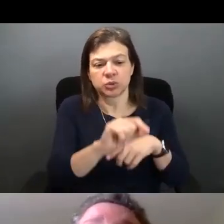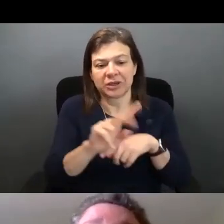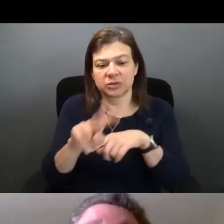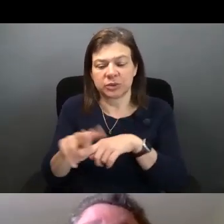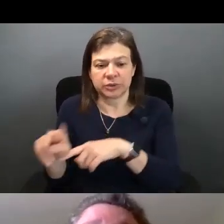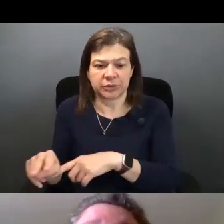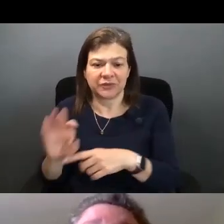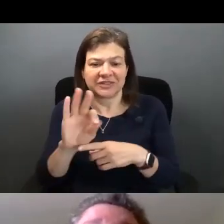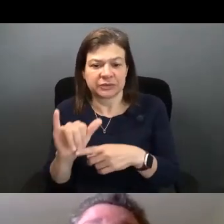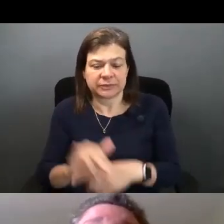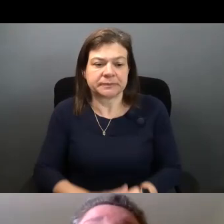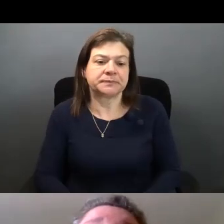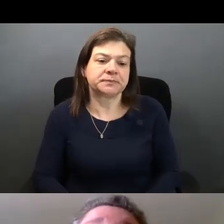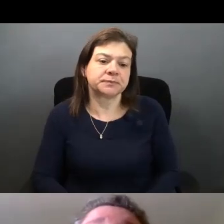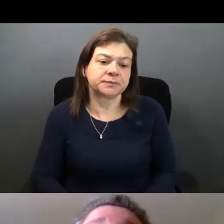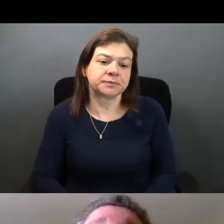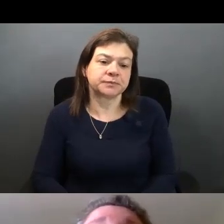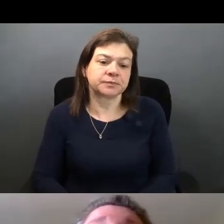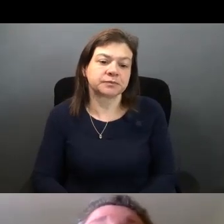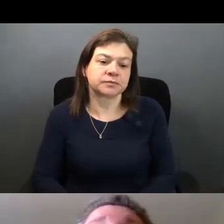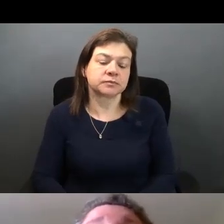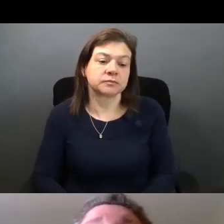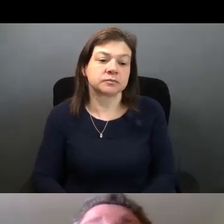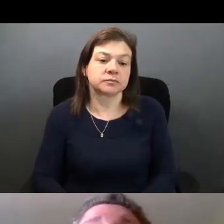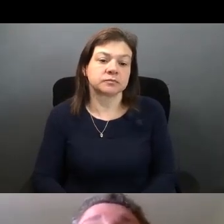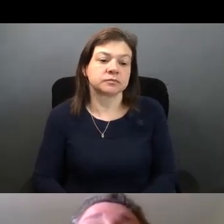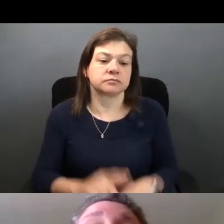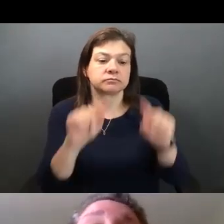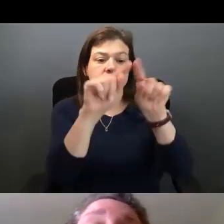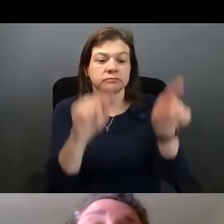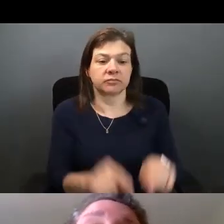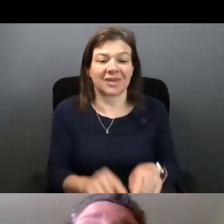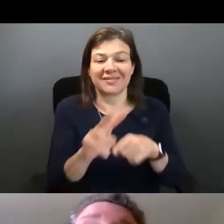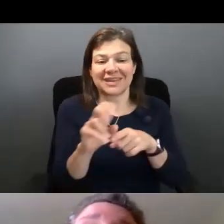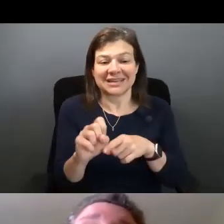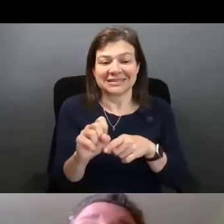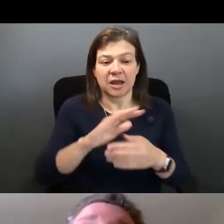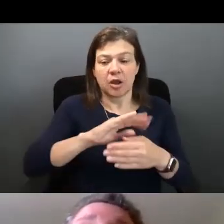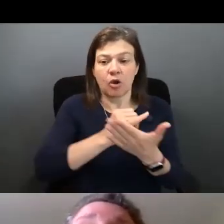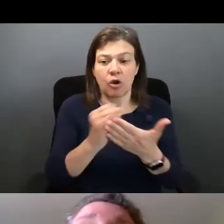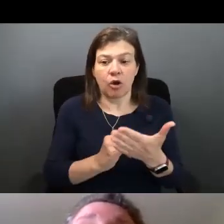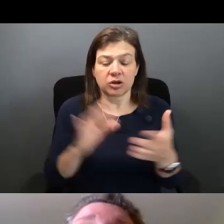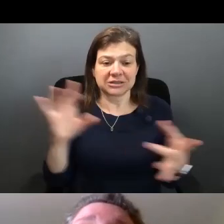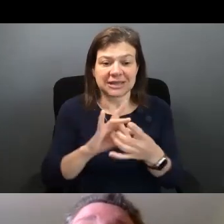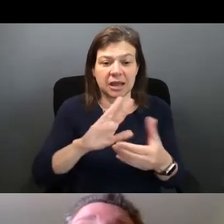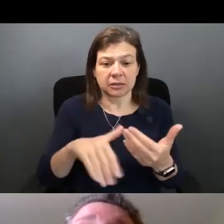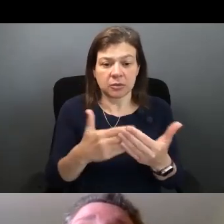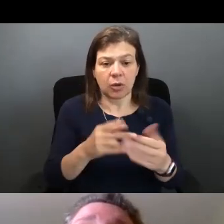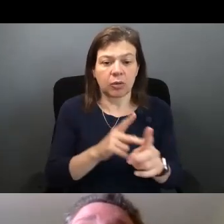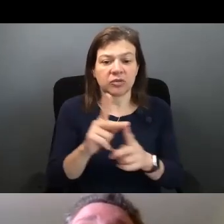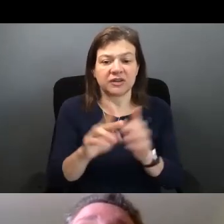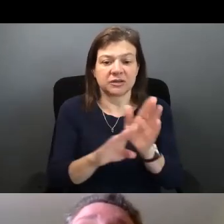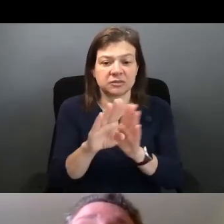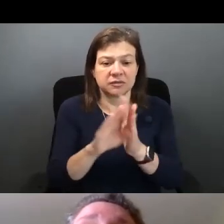2021-2022 fiscal year. These are VSA Arts Connect All Professional Development